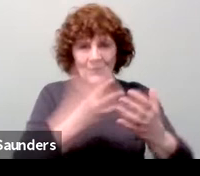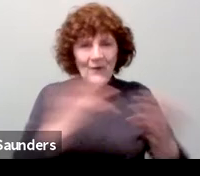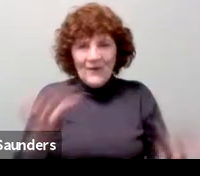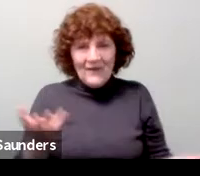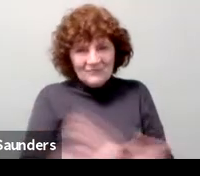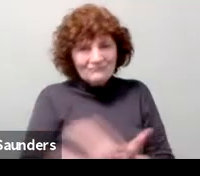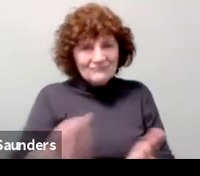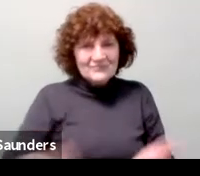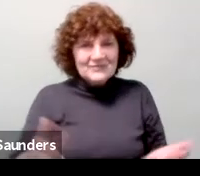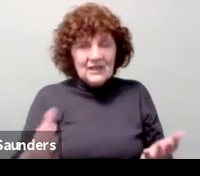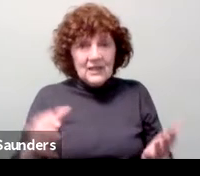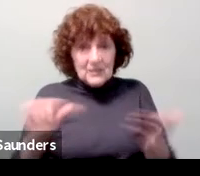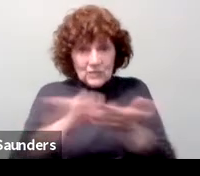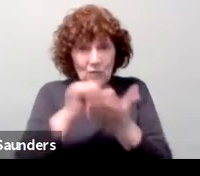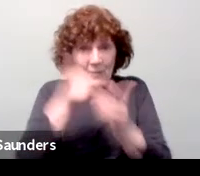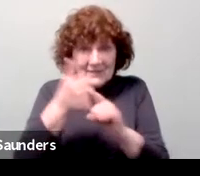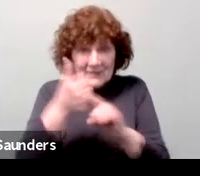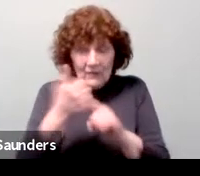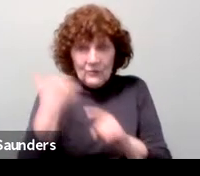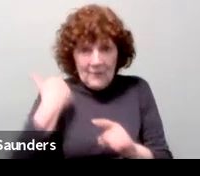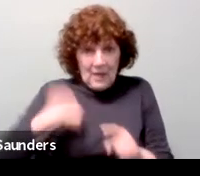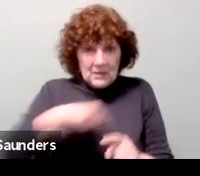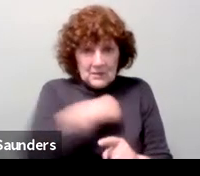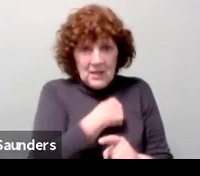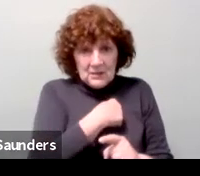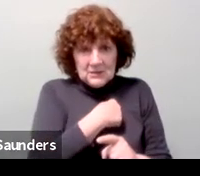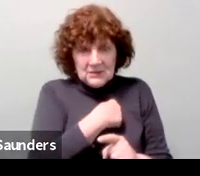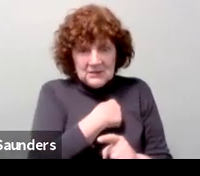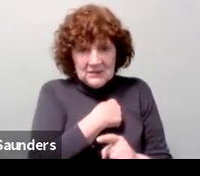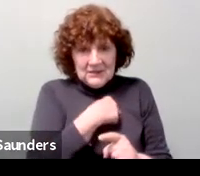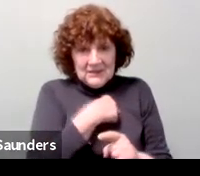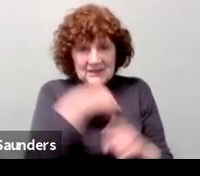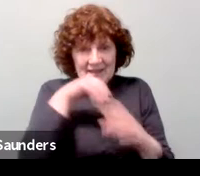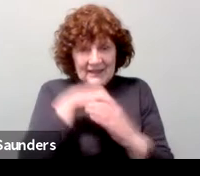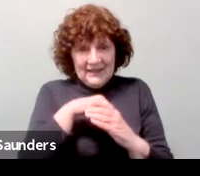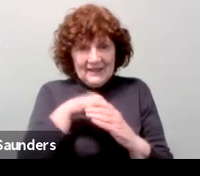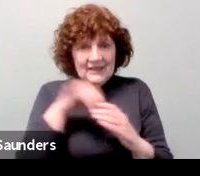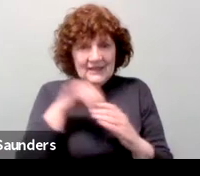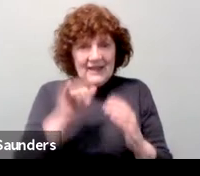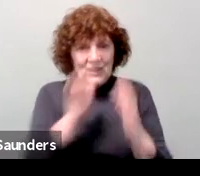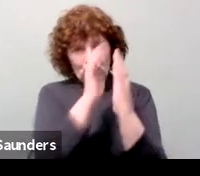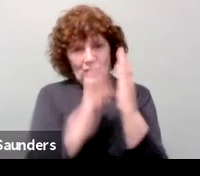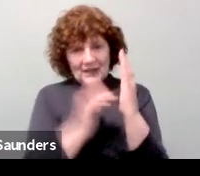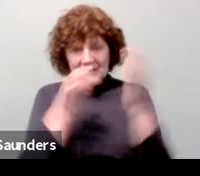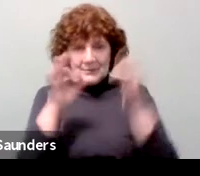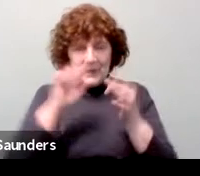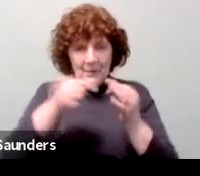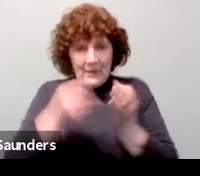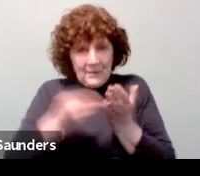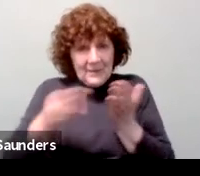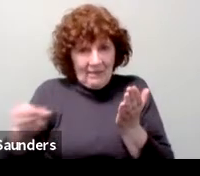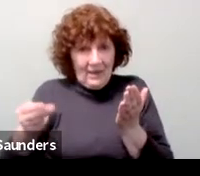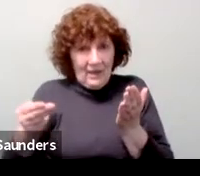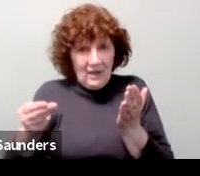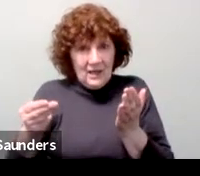reminds us in tractate Megillah, the tractate